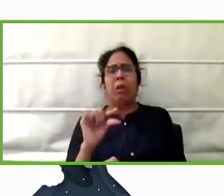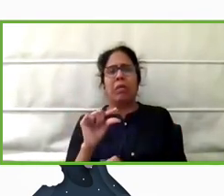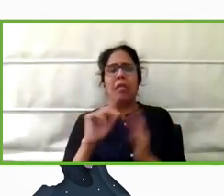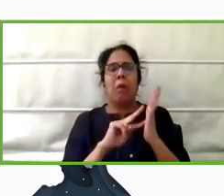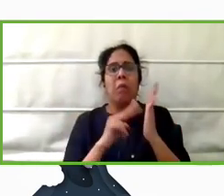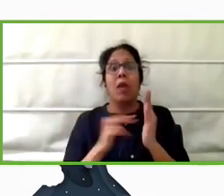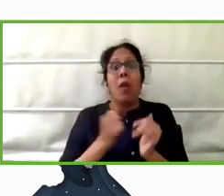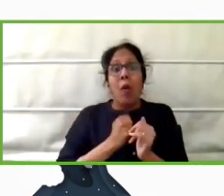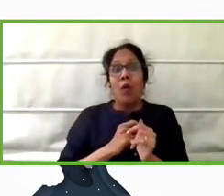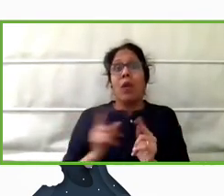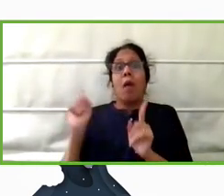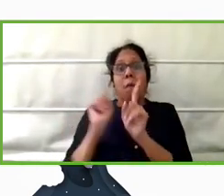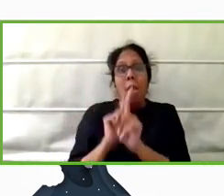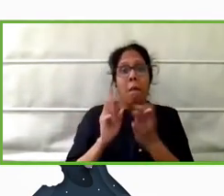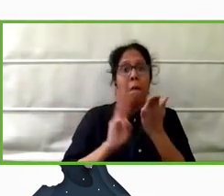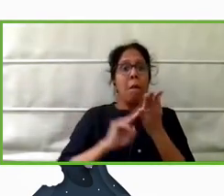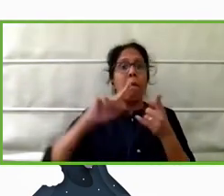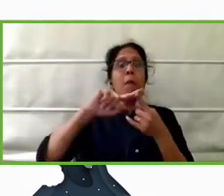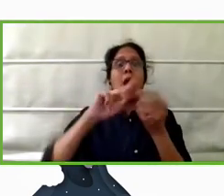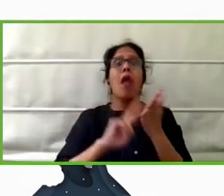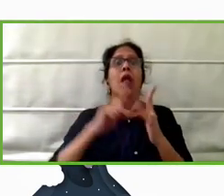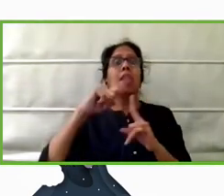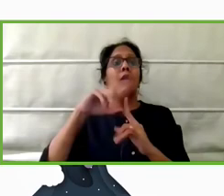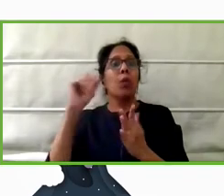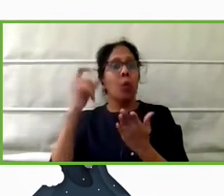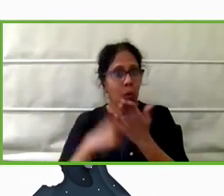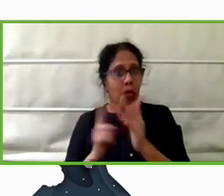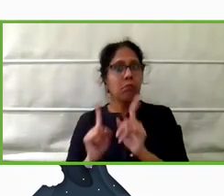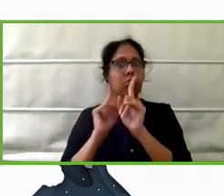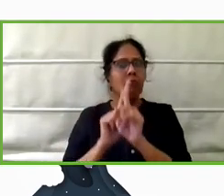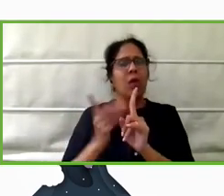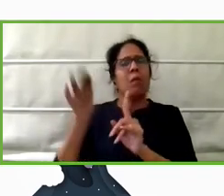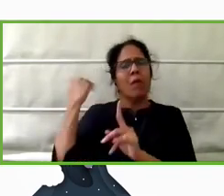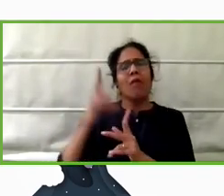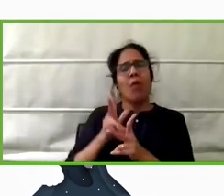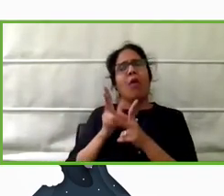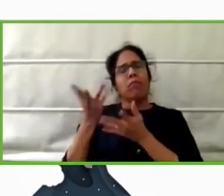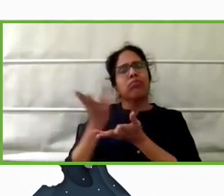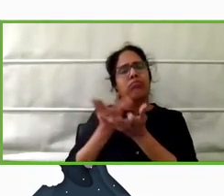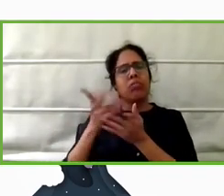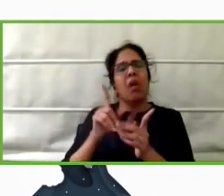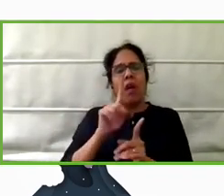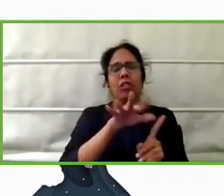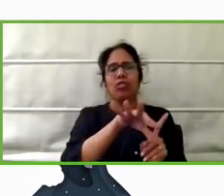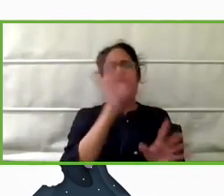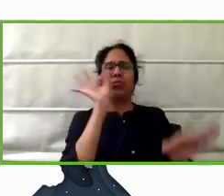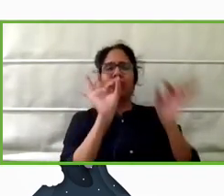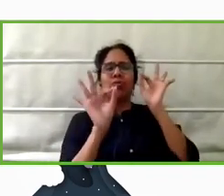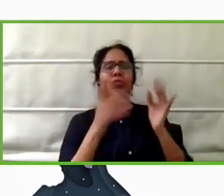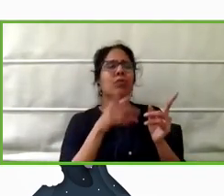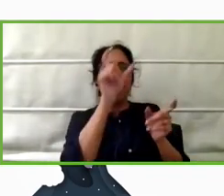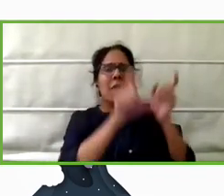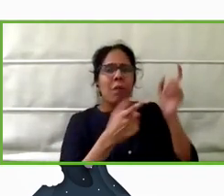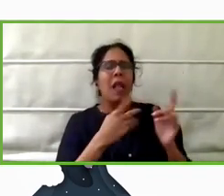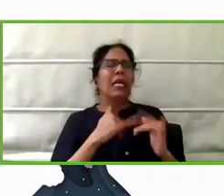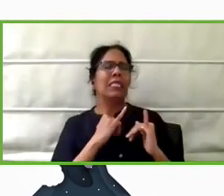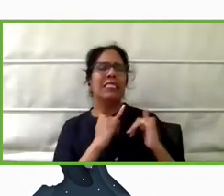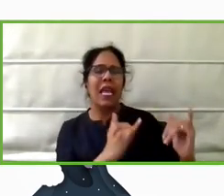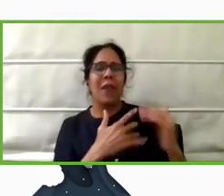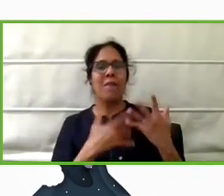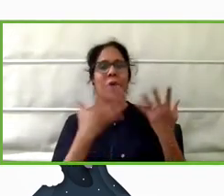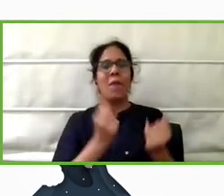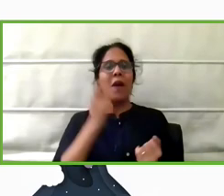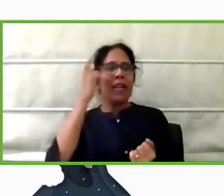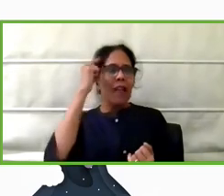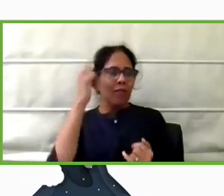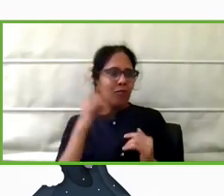me that I would tell them about when I was recruiting someone or looking for someone, that oftentimes I'd be looking for someone who was very similar to me, someone